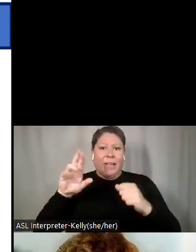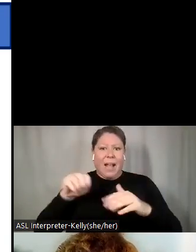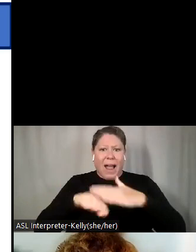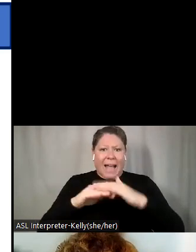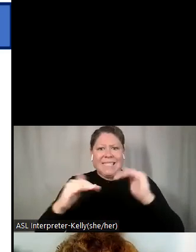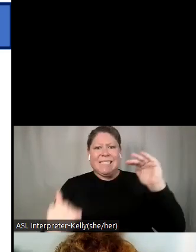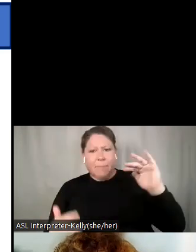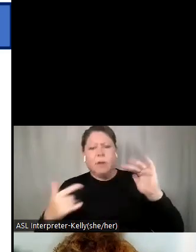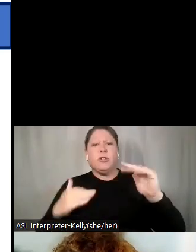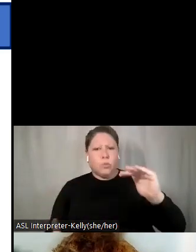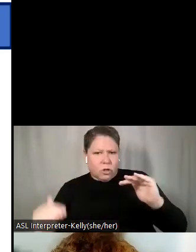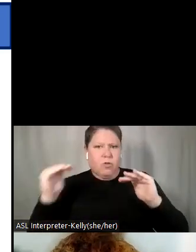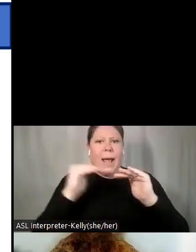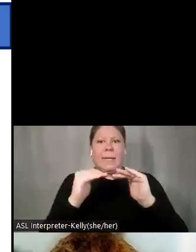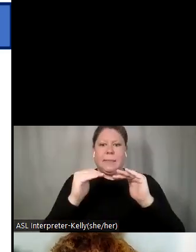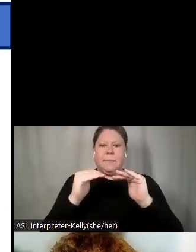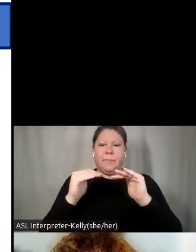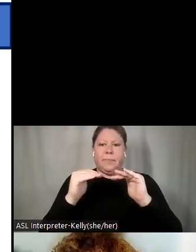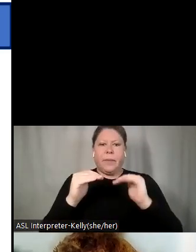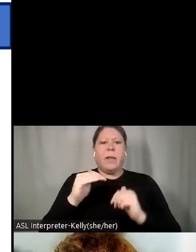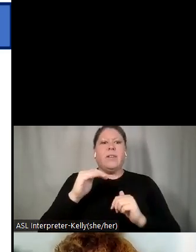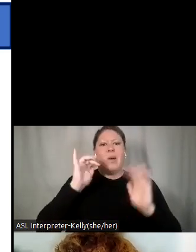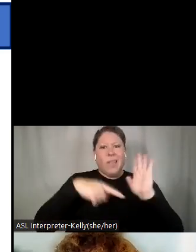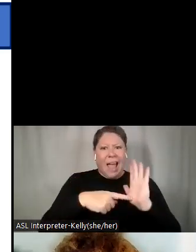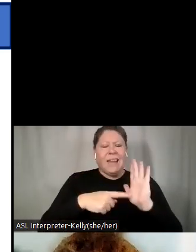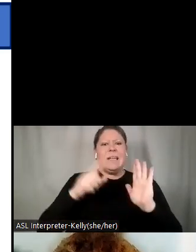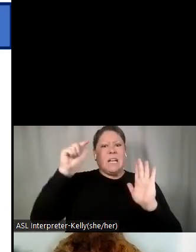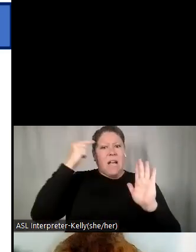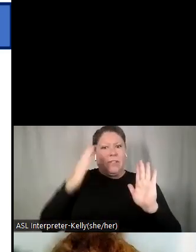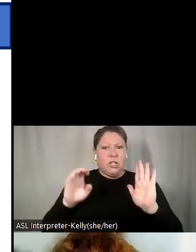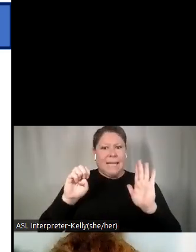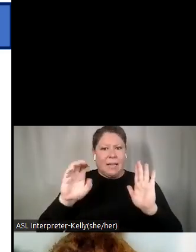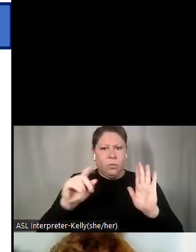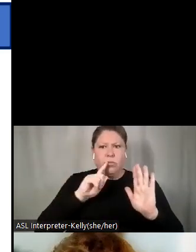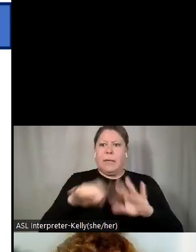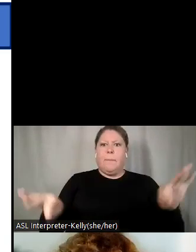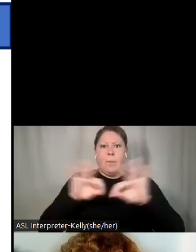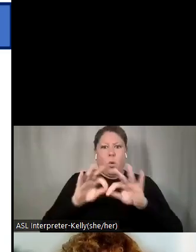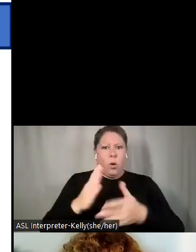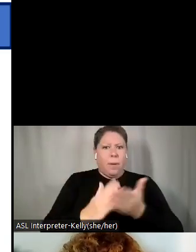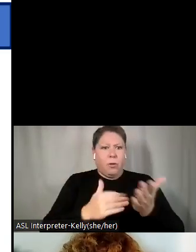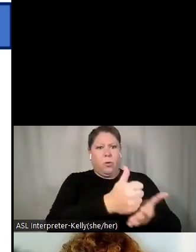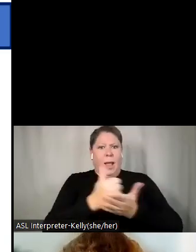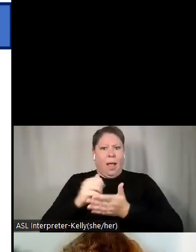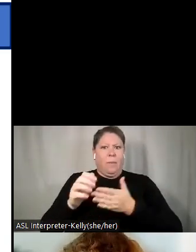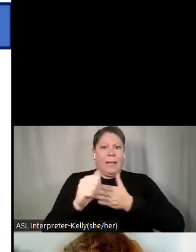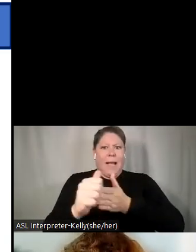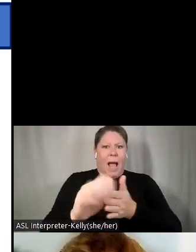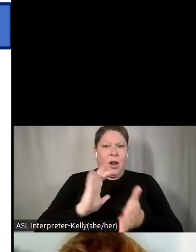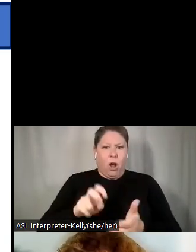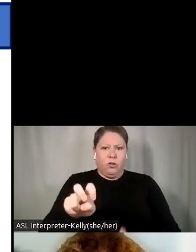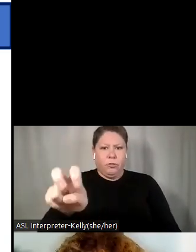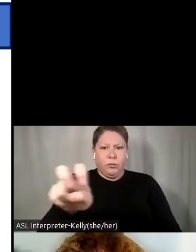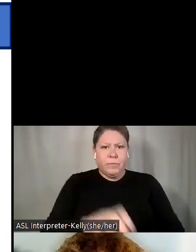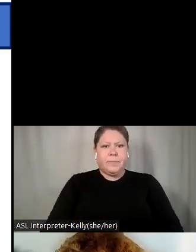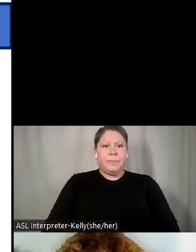outcomes. So another key brick in deciding the direction, the path that we were going to take. Next slide,